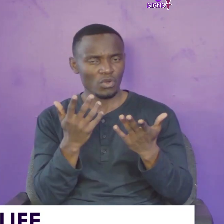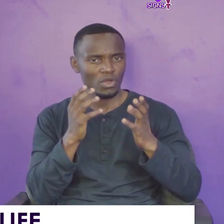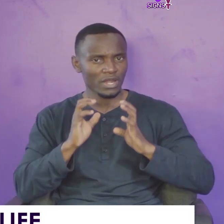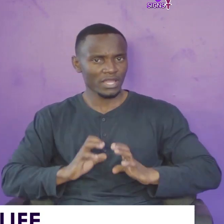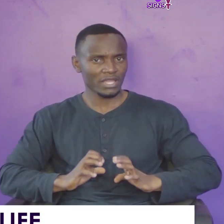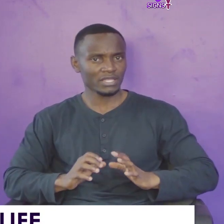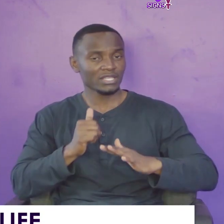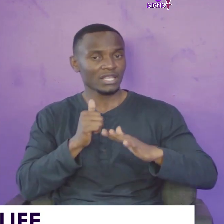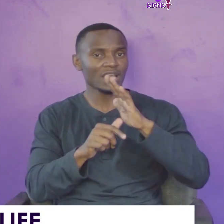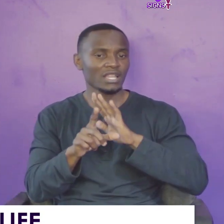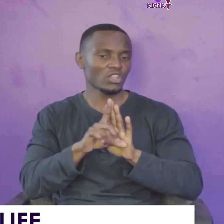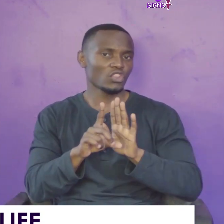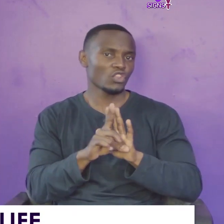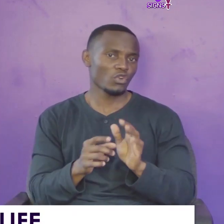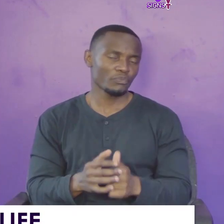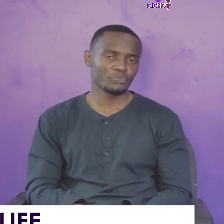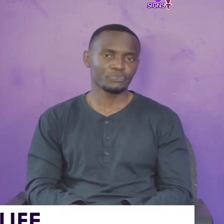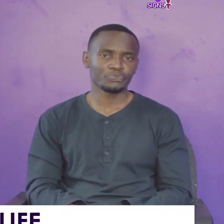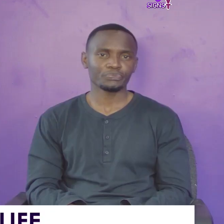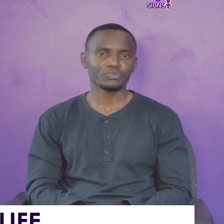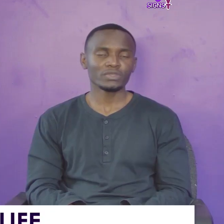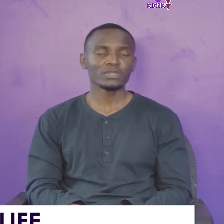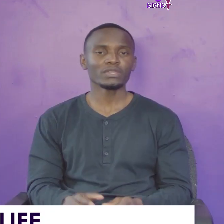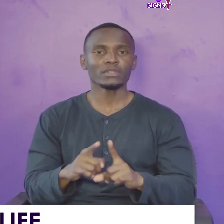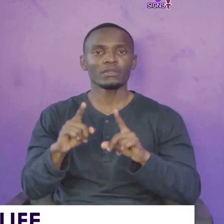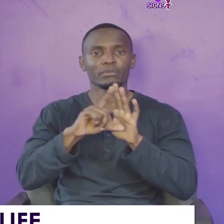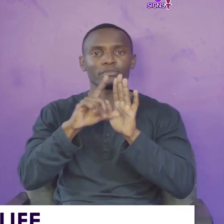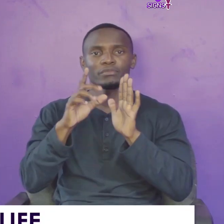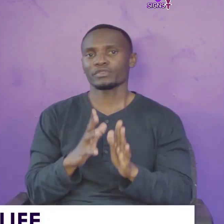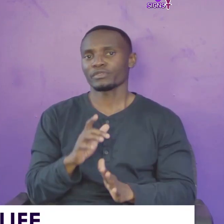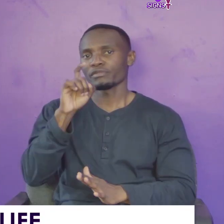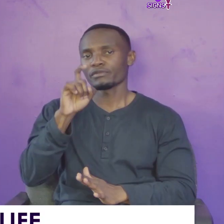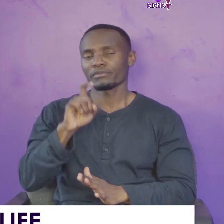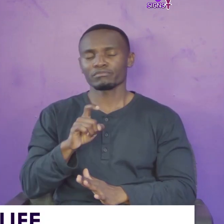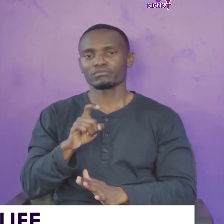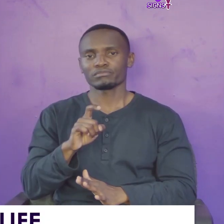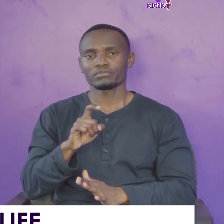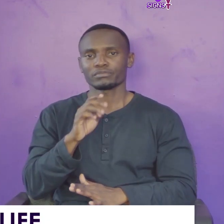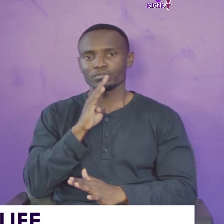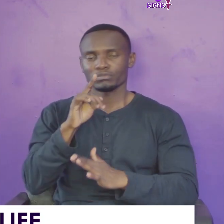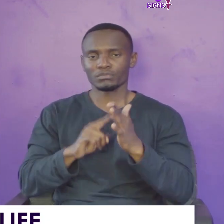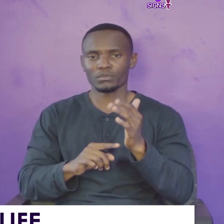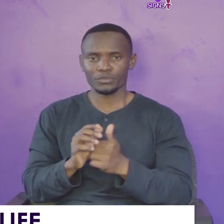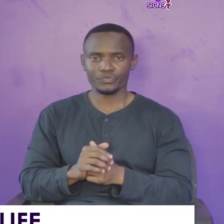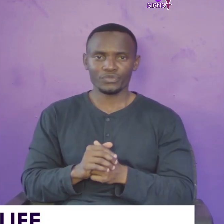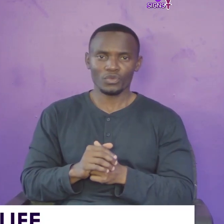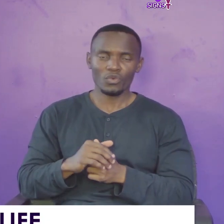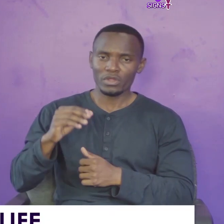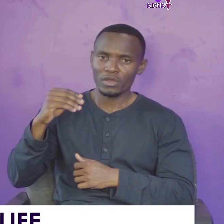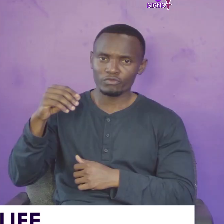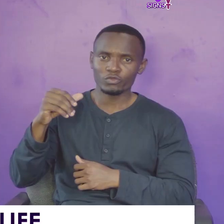all. Law. All. In law, the advocates. Yes. You need to be a qualified advocate.